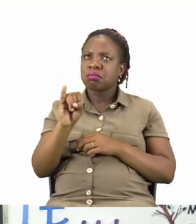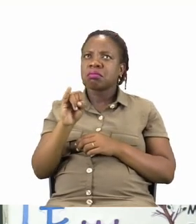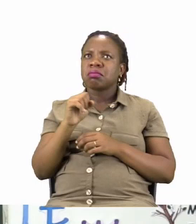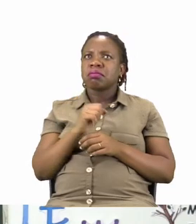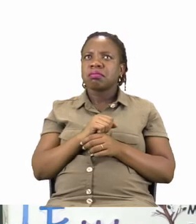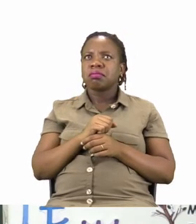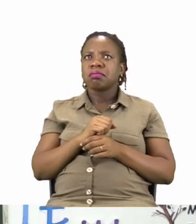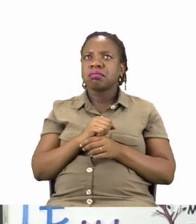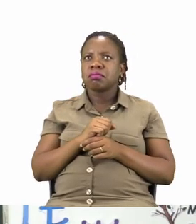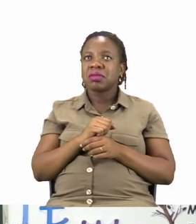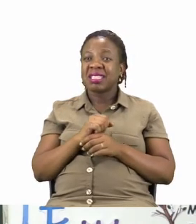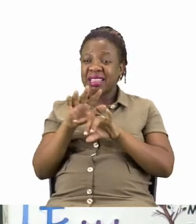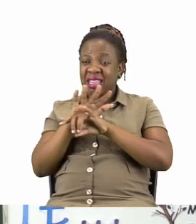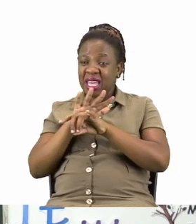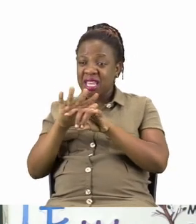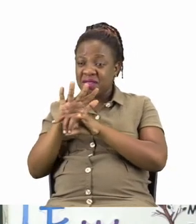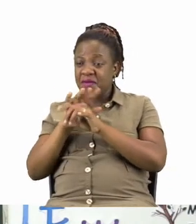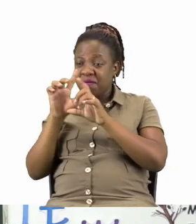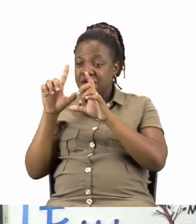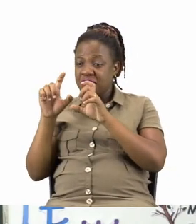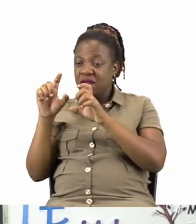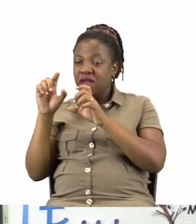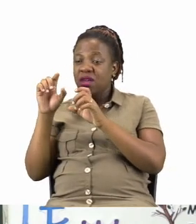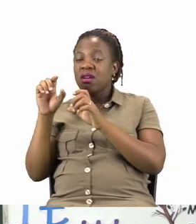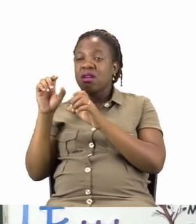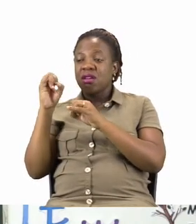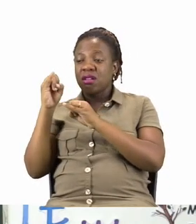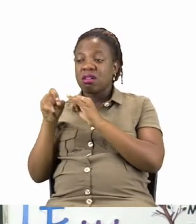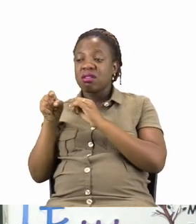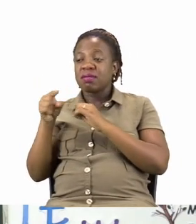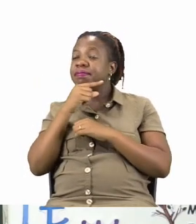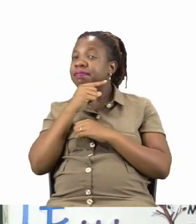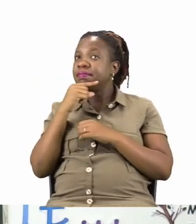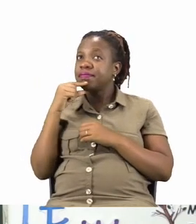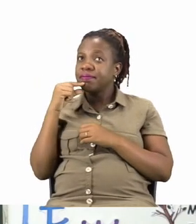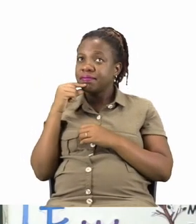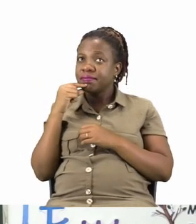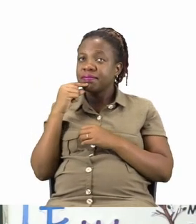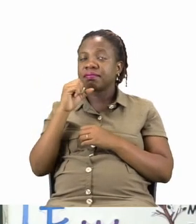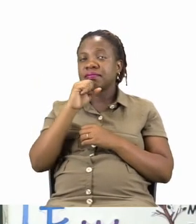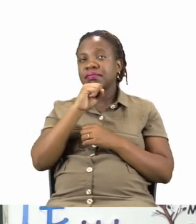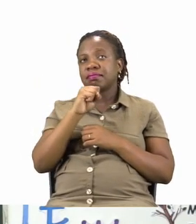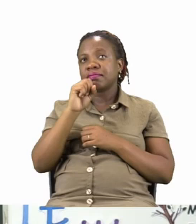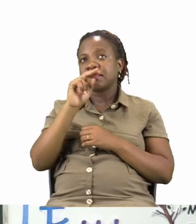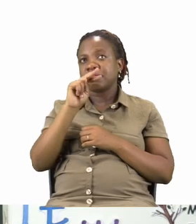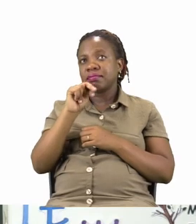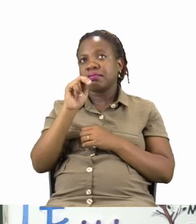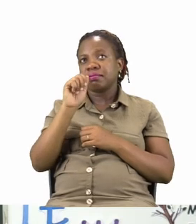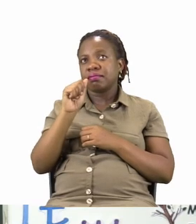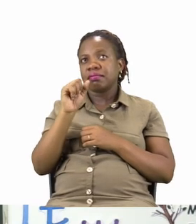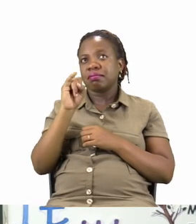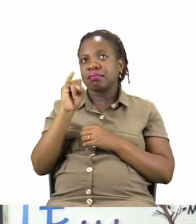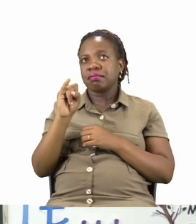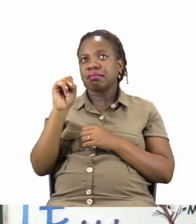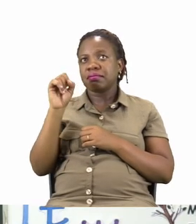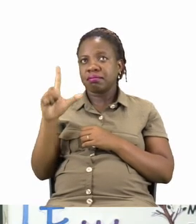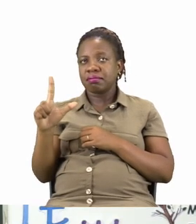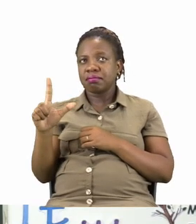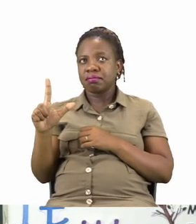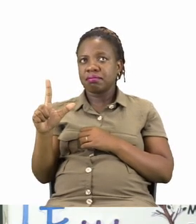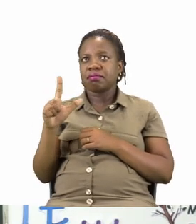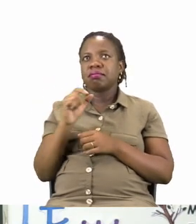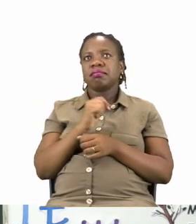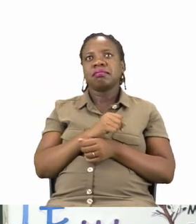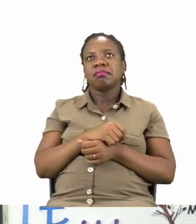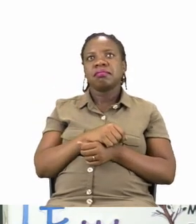written AI, but it is still pronounced, or you can still hear the